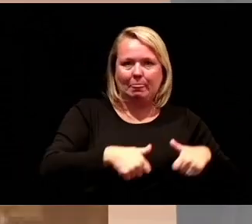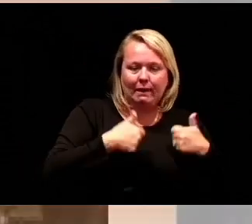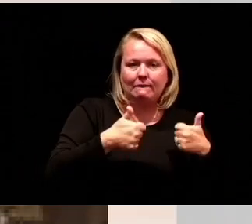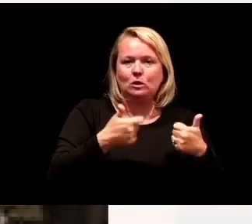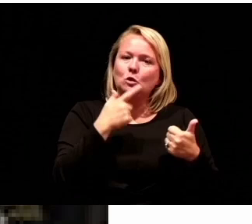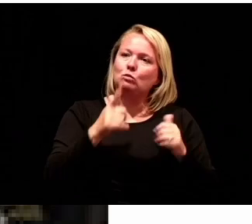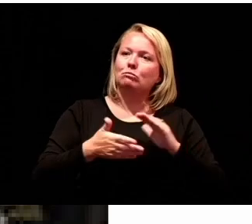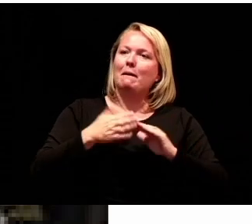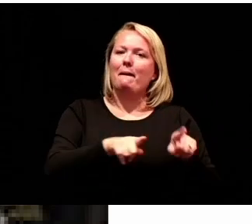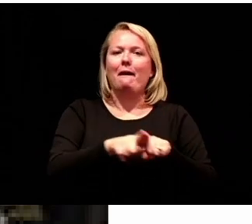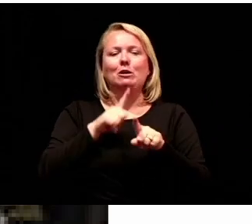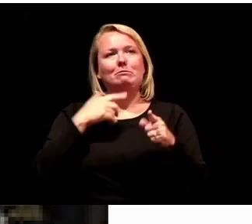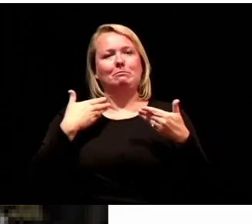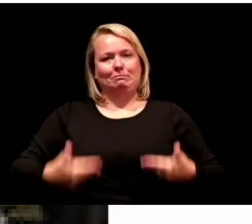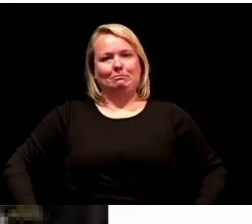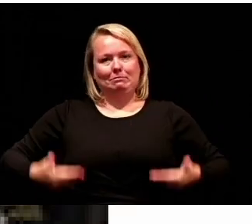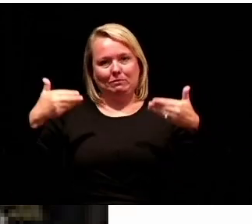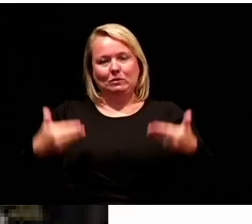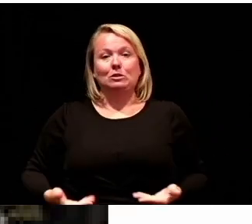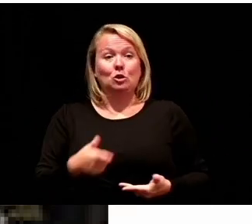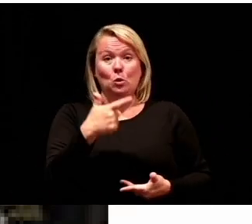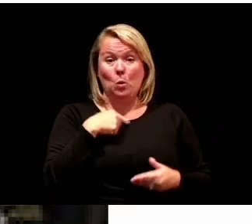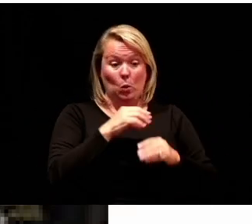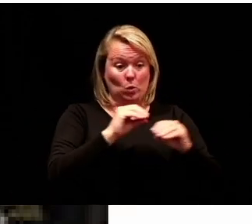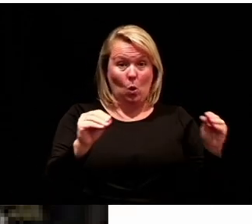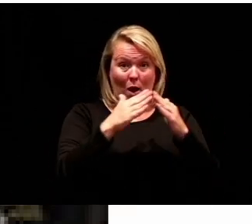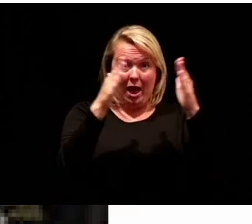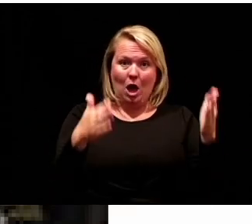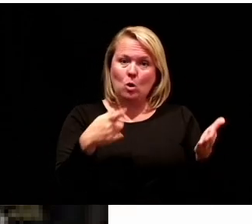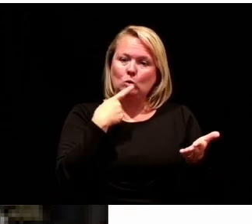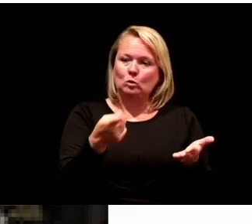And I know I'm preaching to the choir a little bit here,